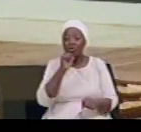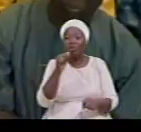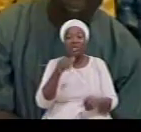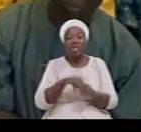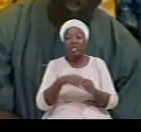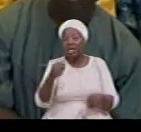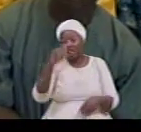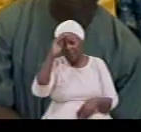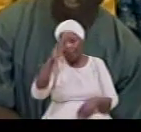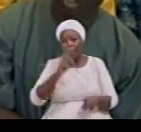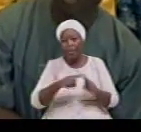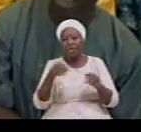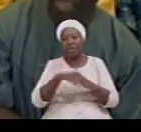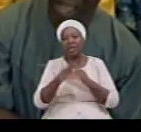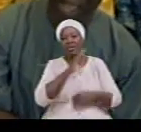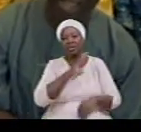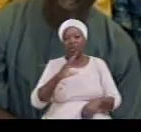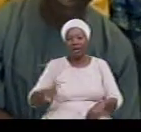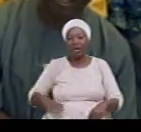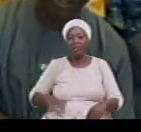me a good amen. Amen.